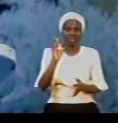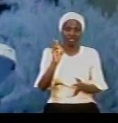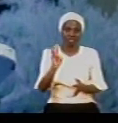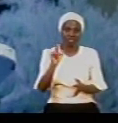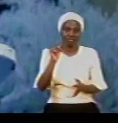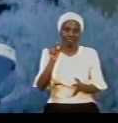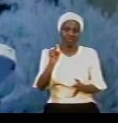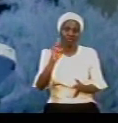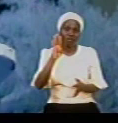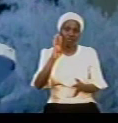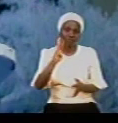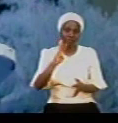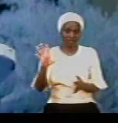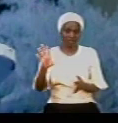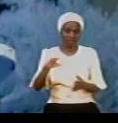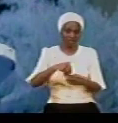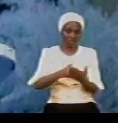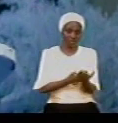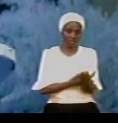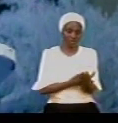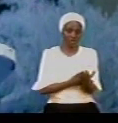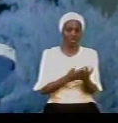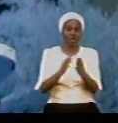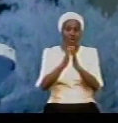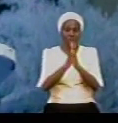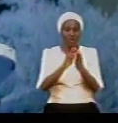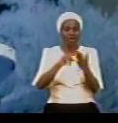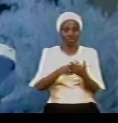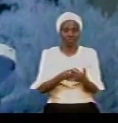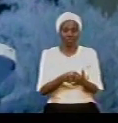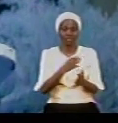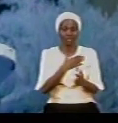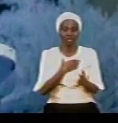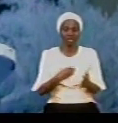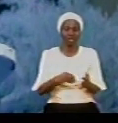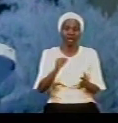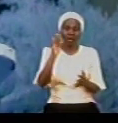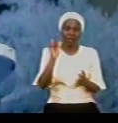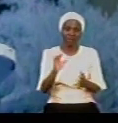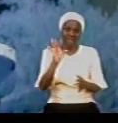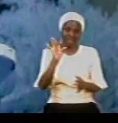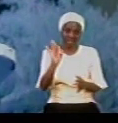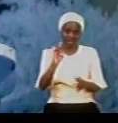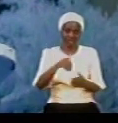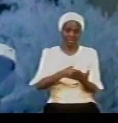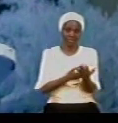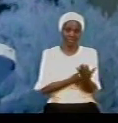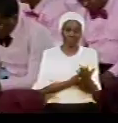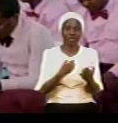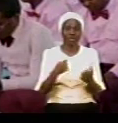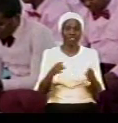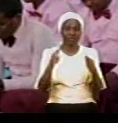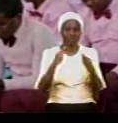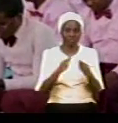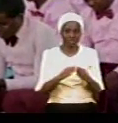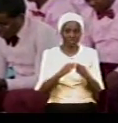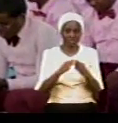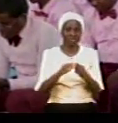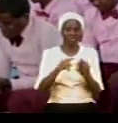meeting starts. God bless everyone in Jesus' name.